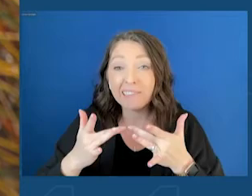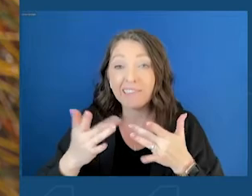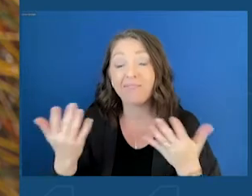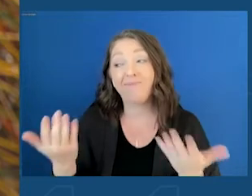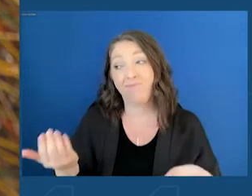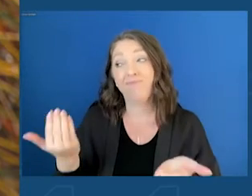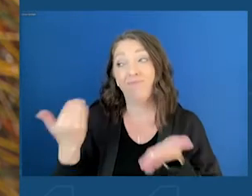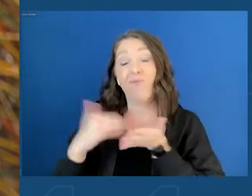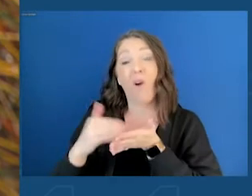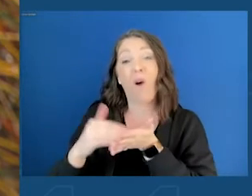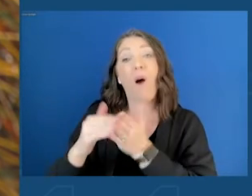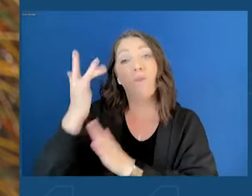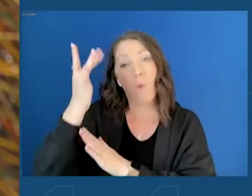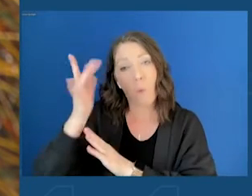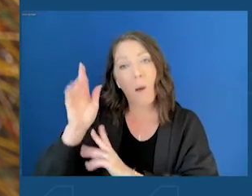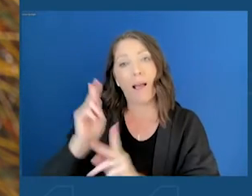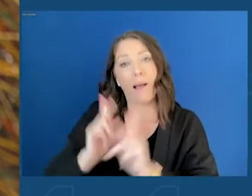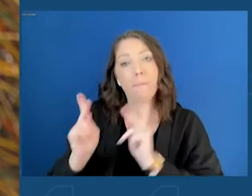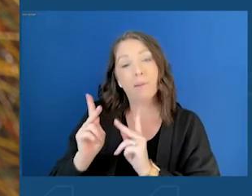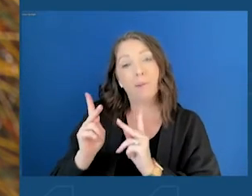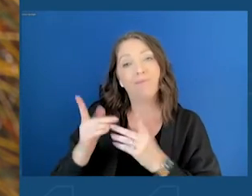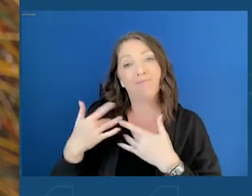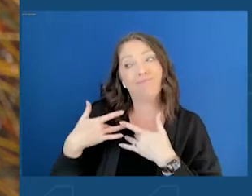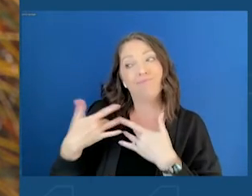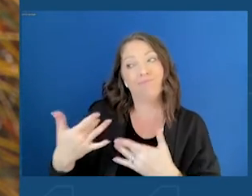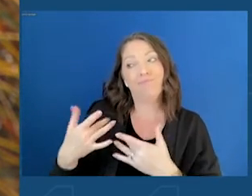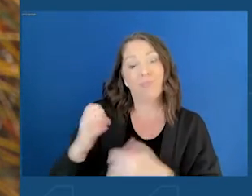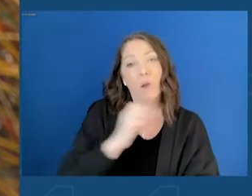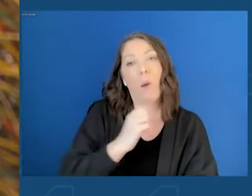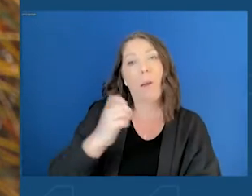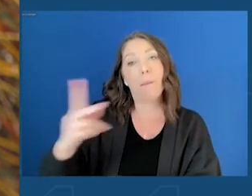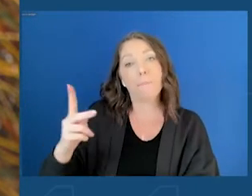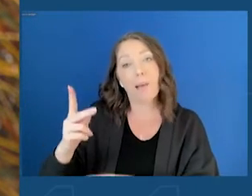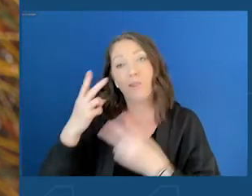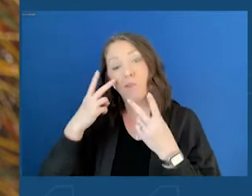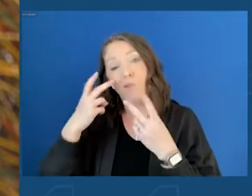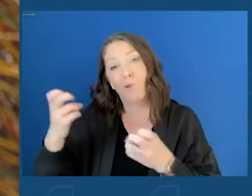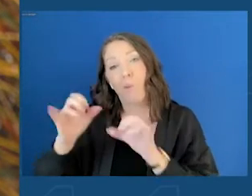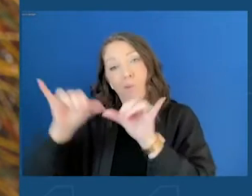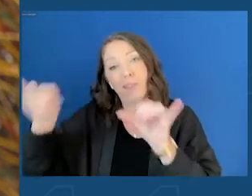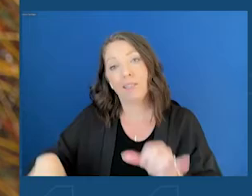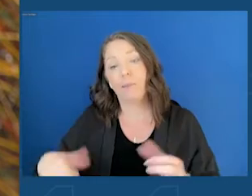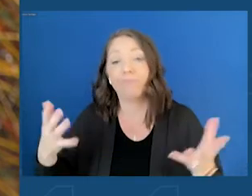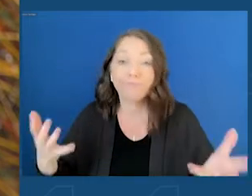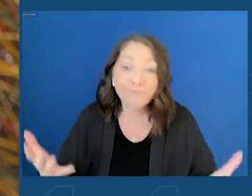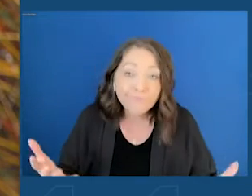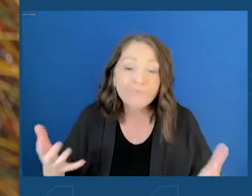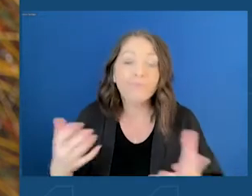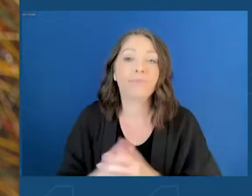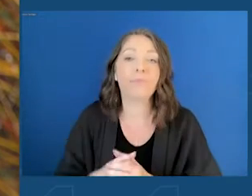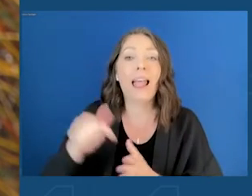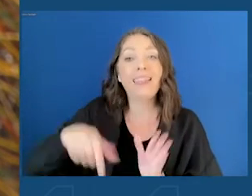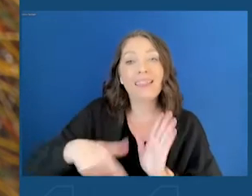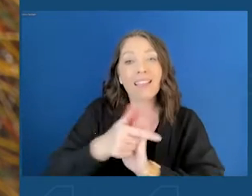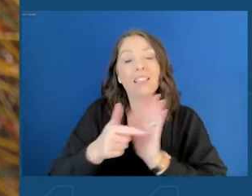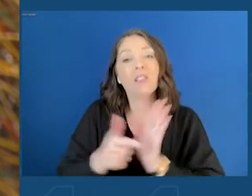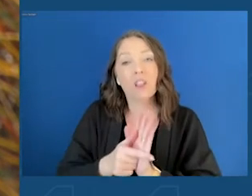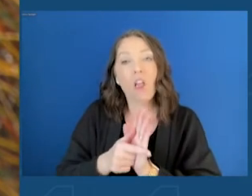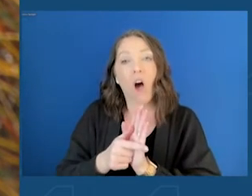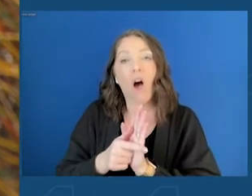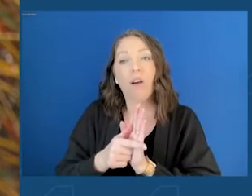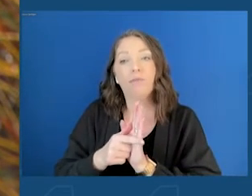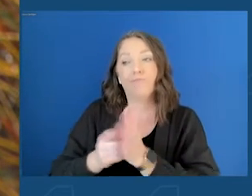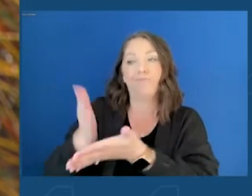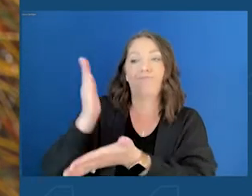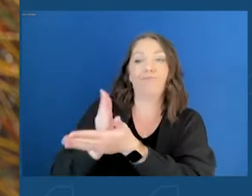the people often get back criminally justice involved and commit more crime. This law ends that brutal